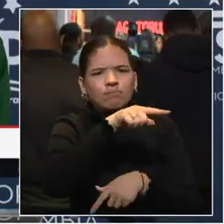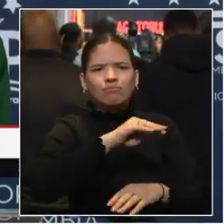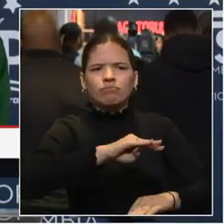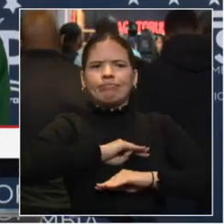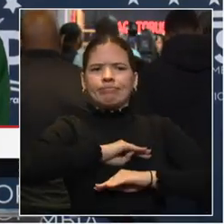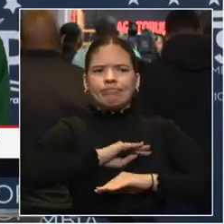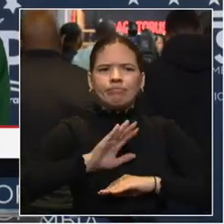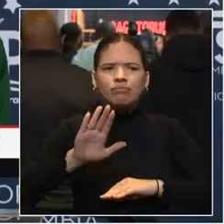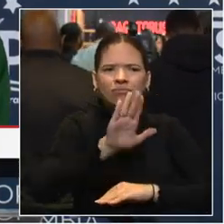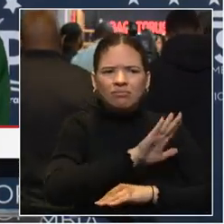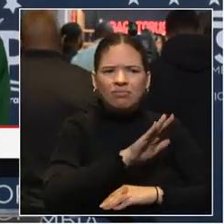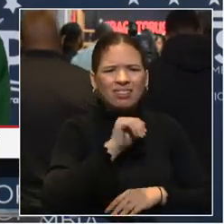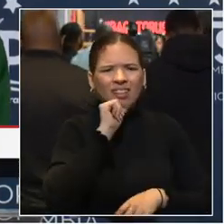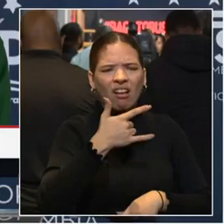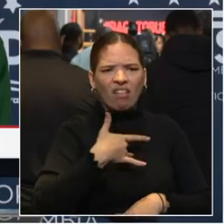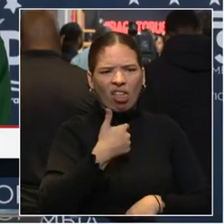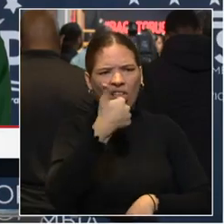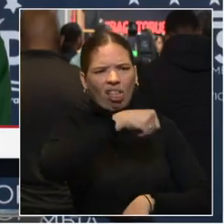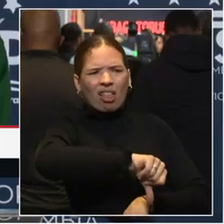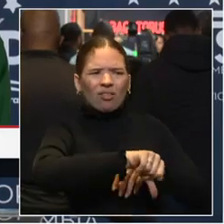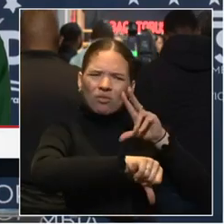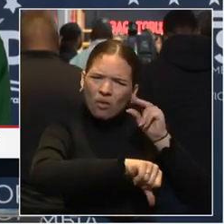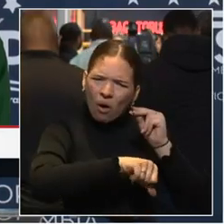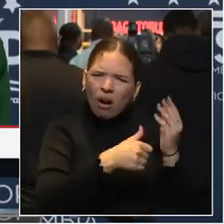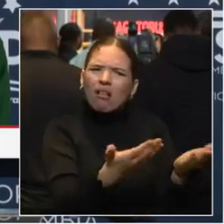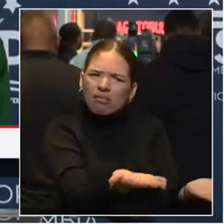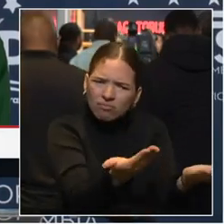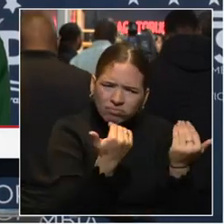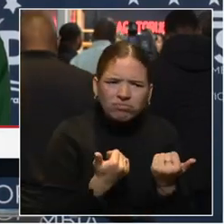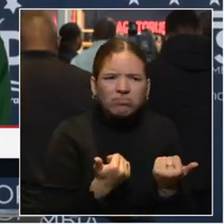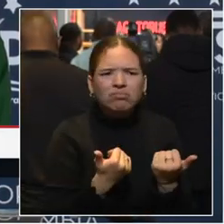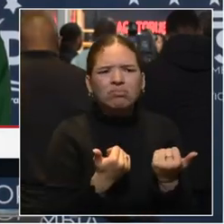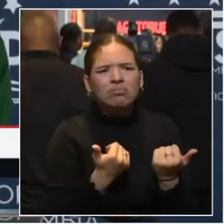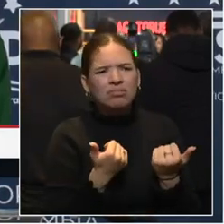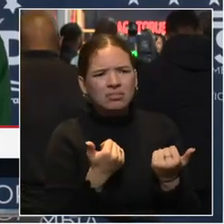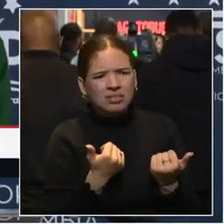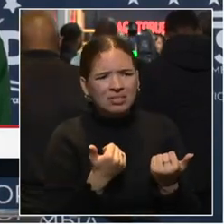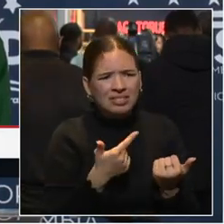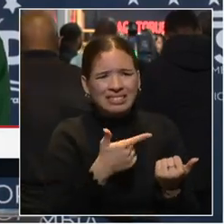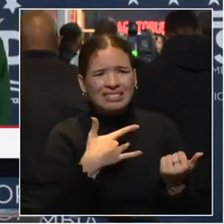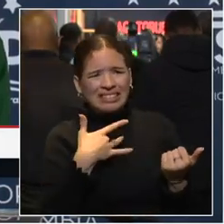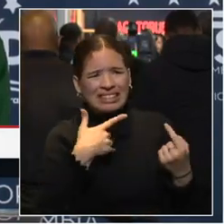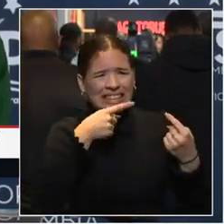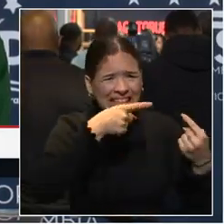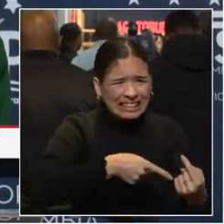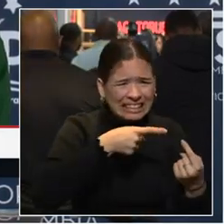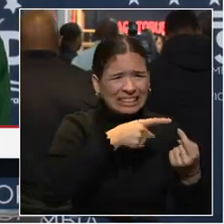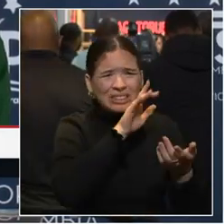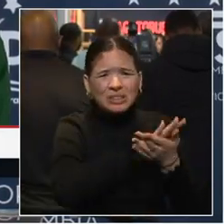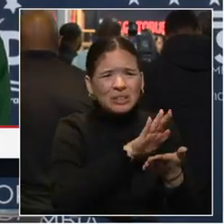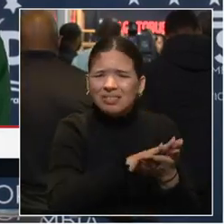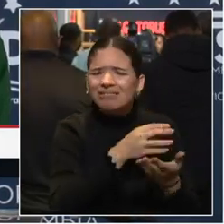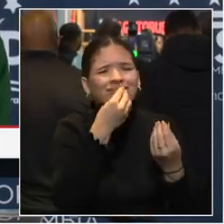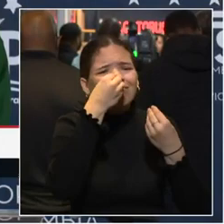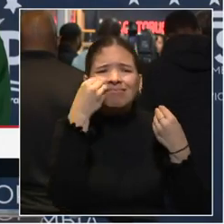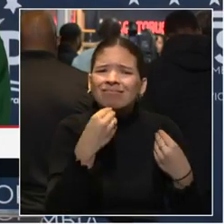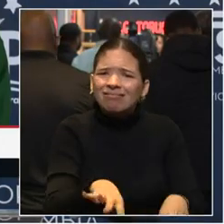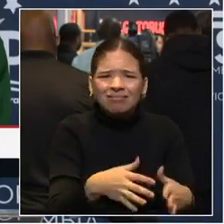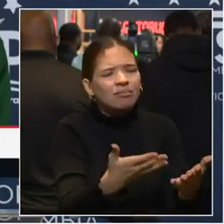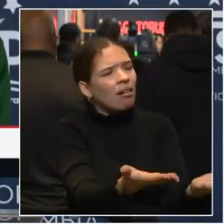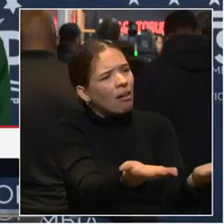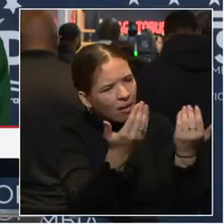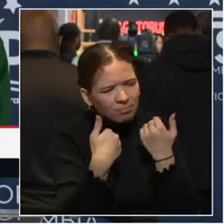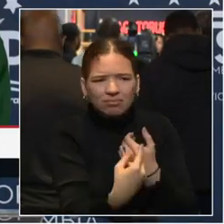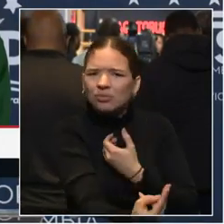away because you haven't been perfect at school. But we want to get you in. We want to